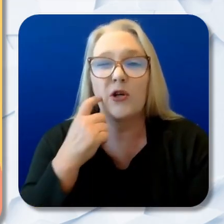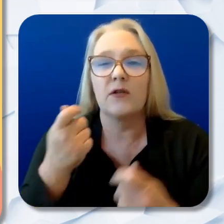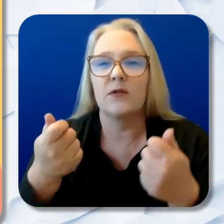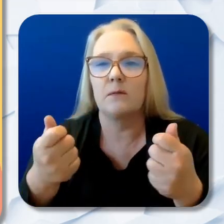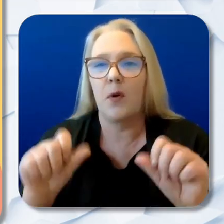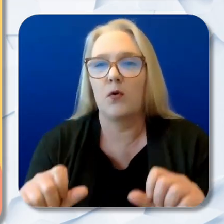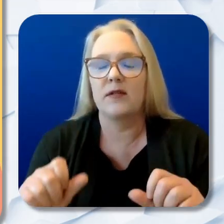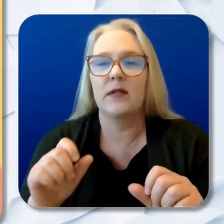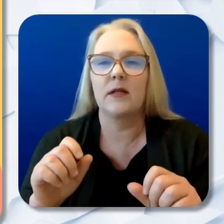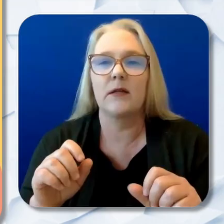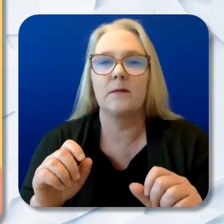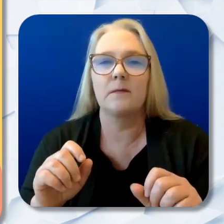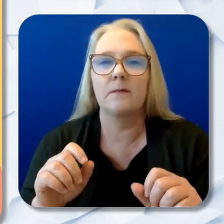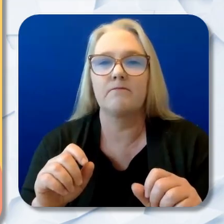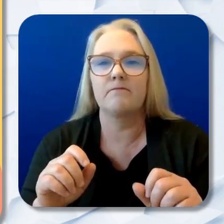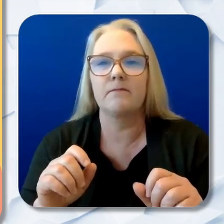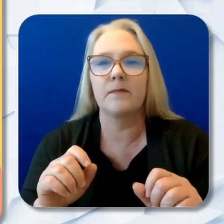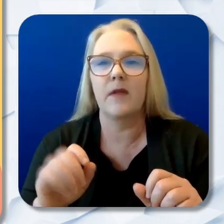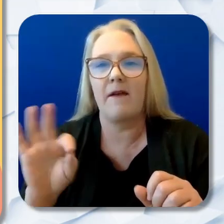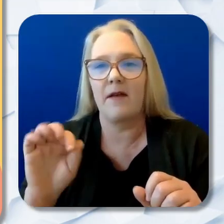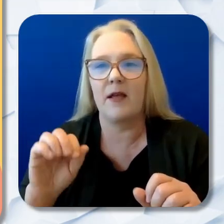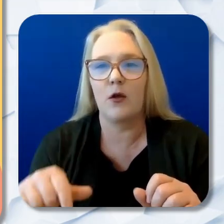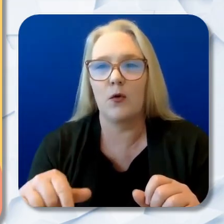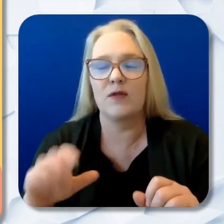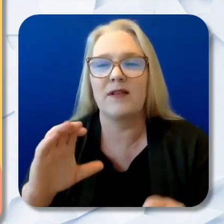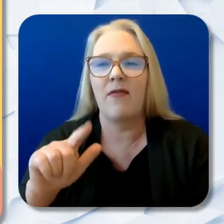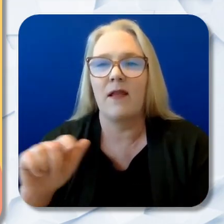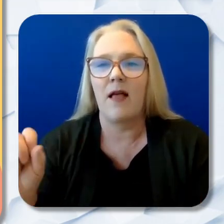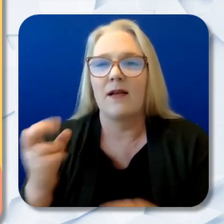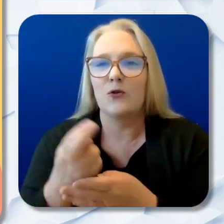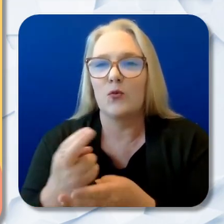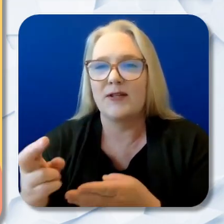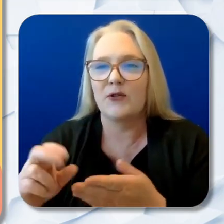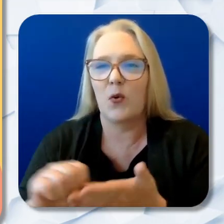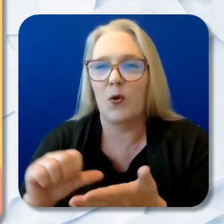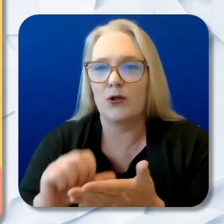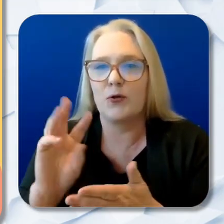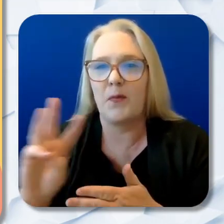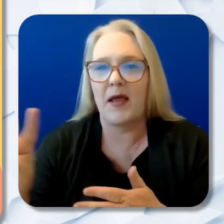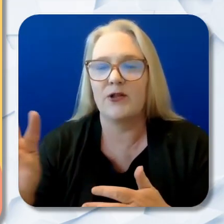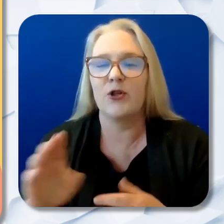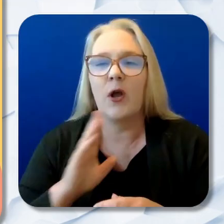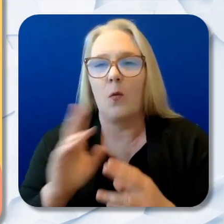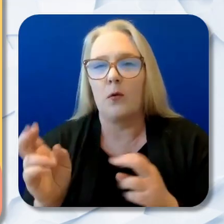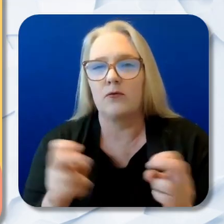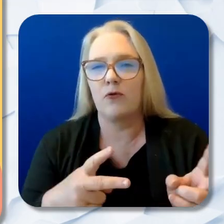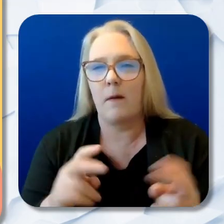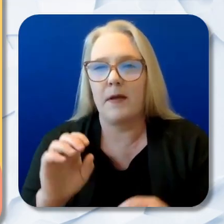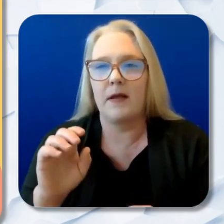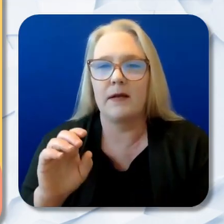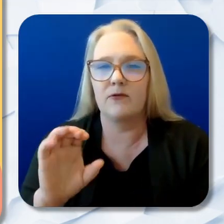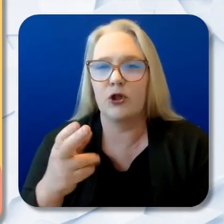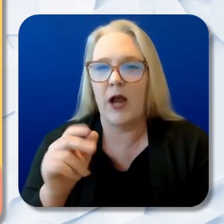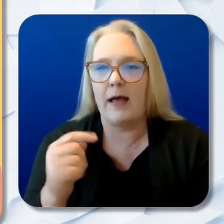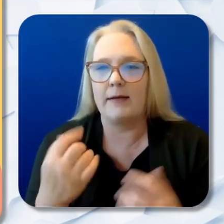the class frequently asked questions on the class resource page. We will drop them in the chat now.